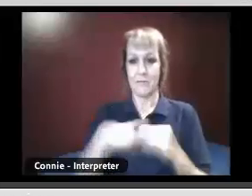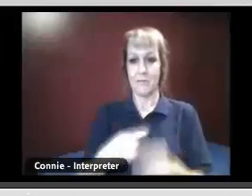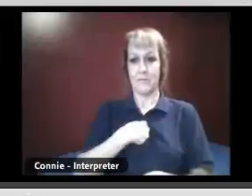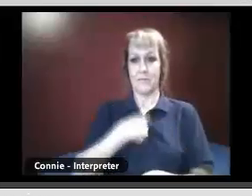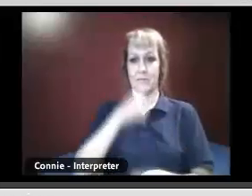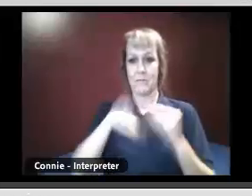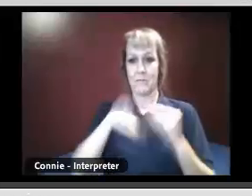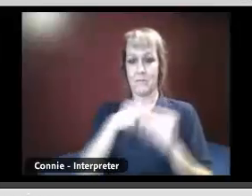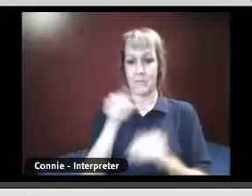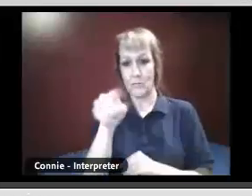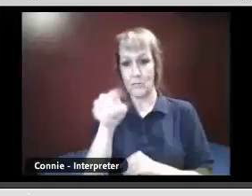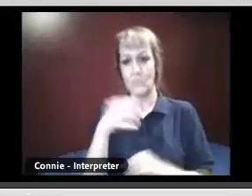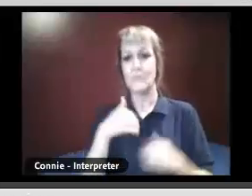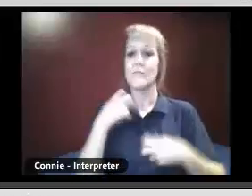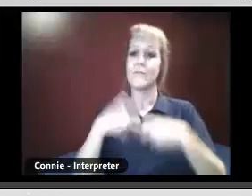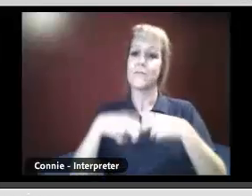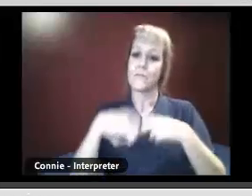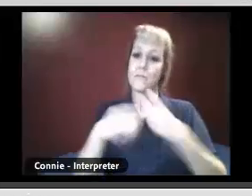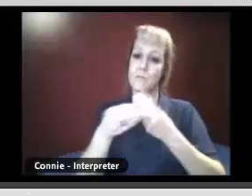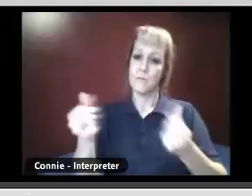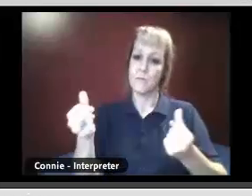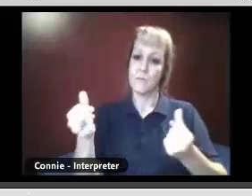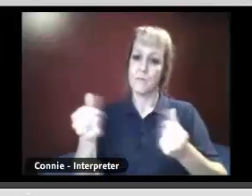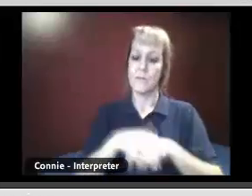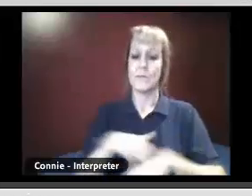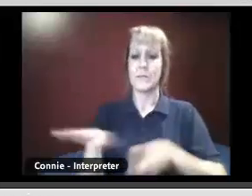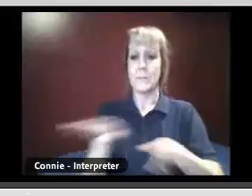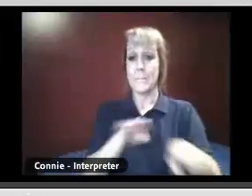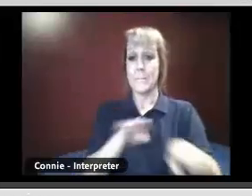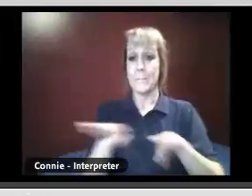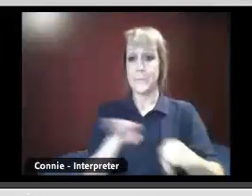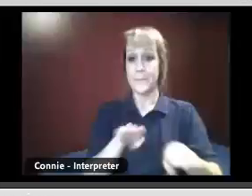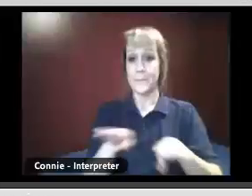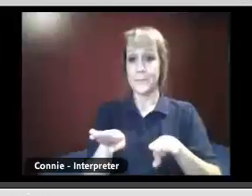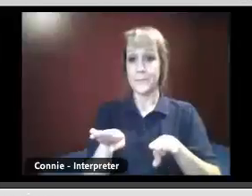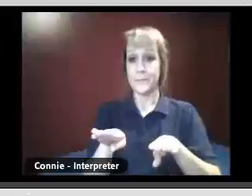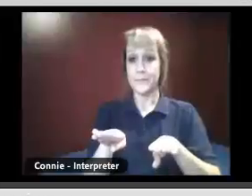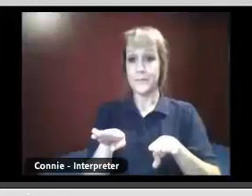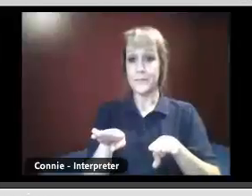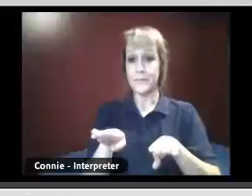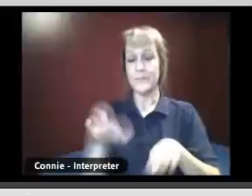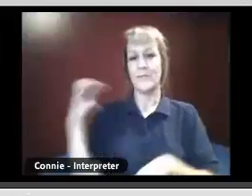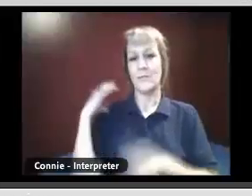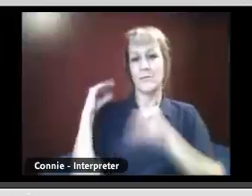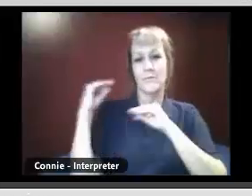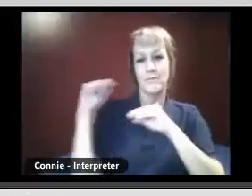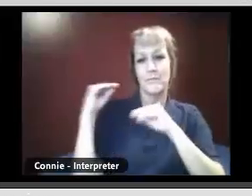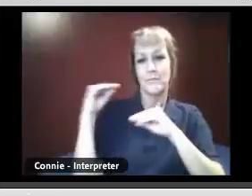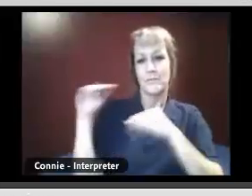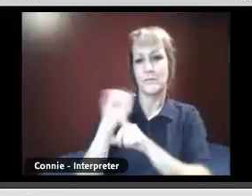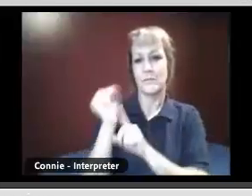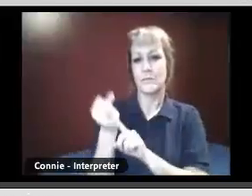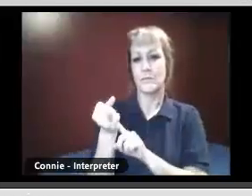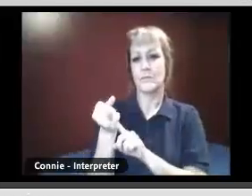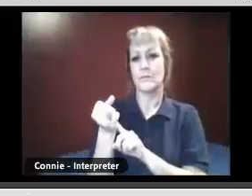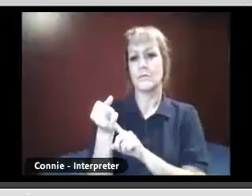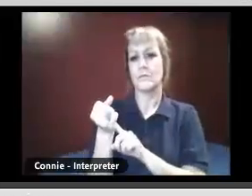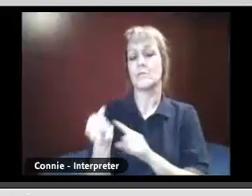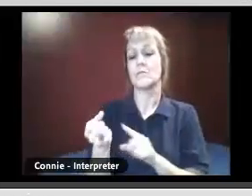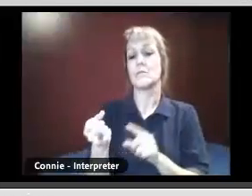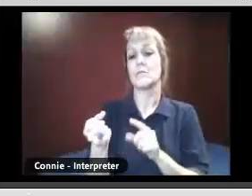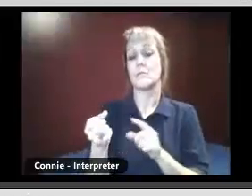an issue here. And even behavior, right, especially as we talk in that coaching situation, as we spend a lot of time on behavior, because